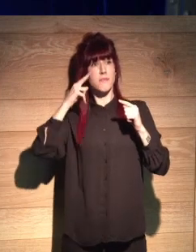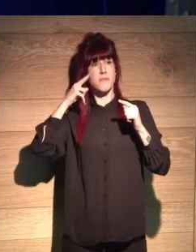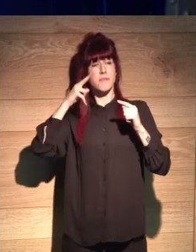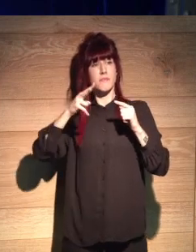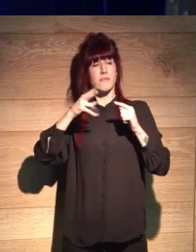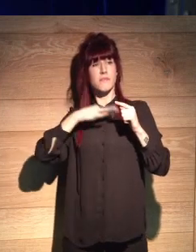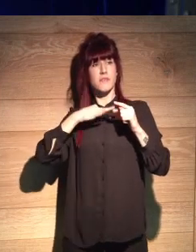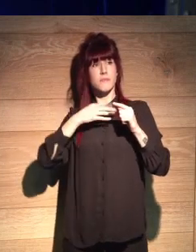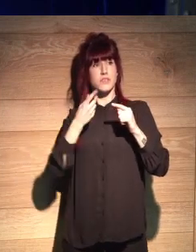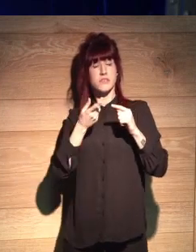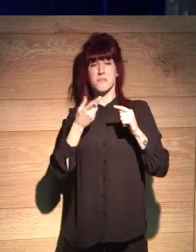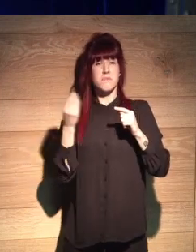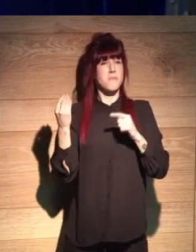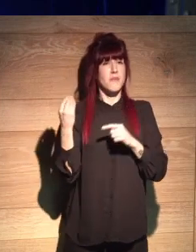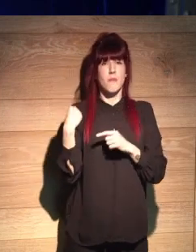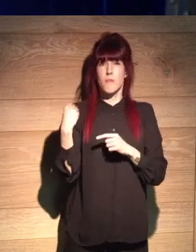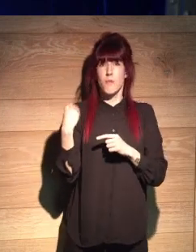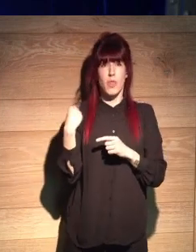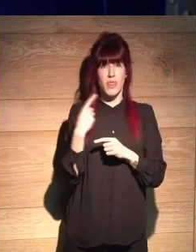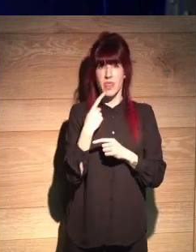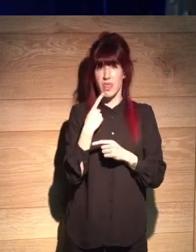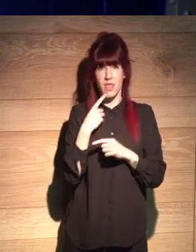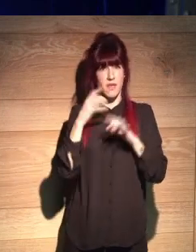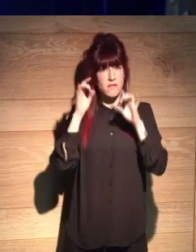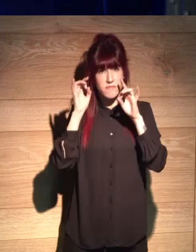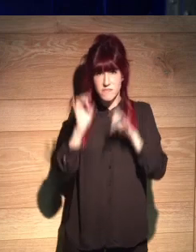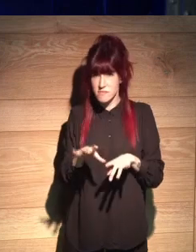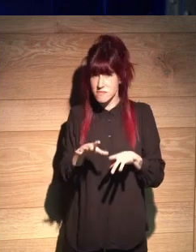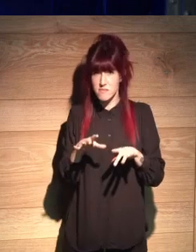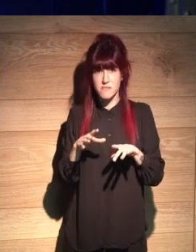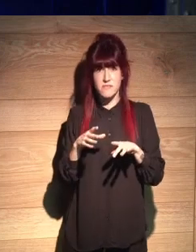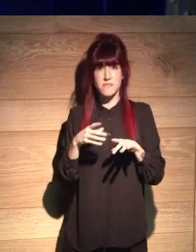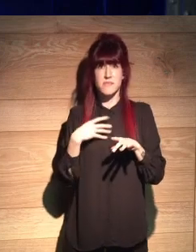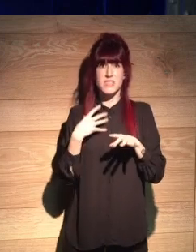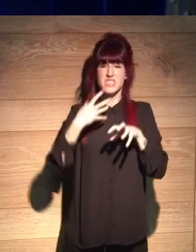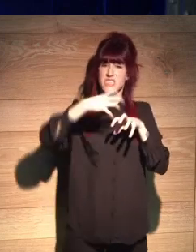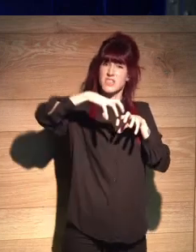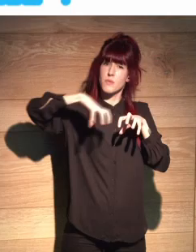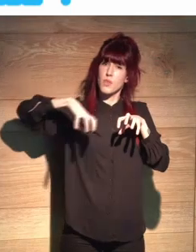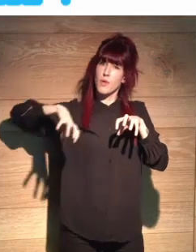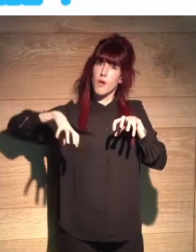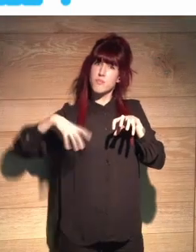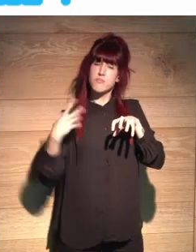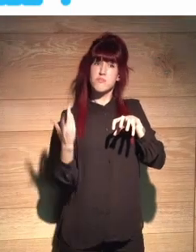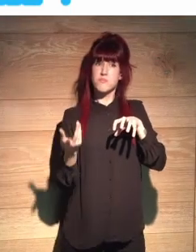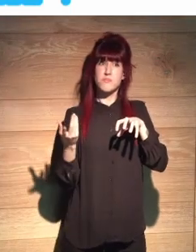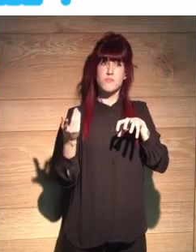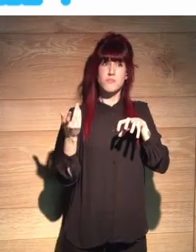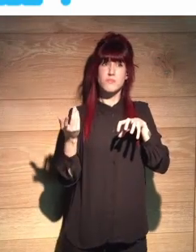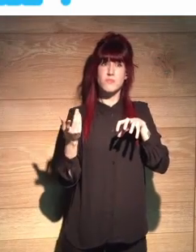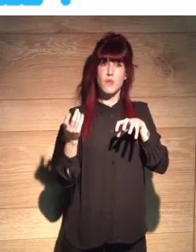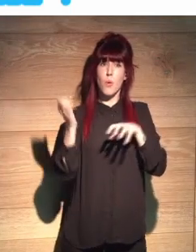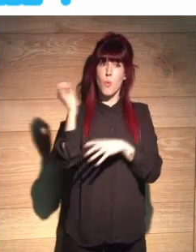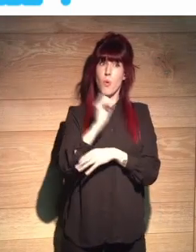much the same thing, and you see the distribution about the total diversity index and the share of innovation